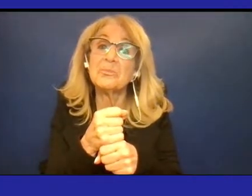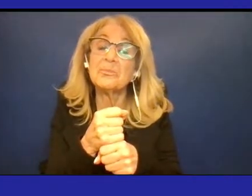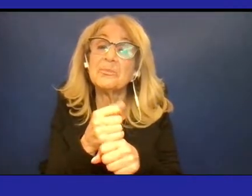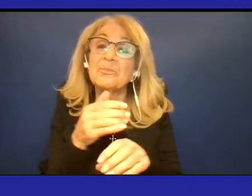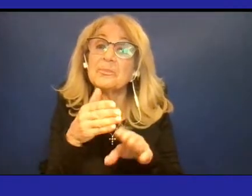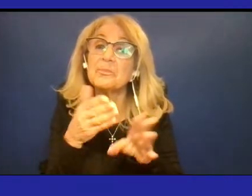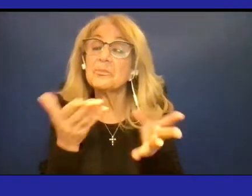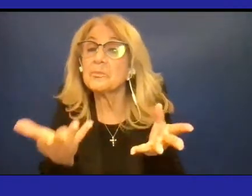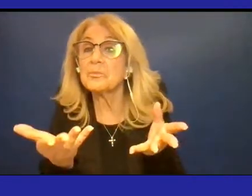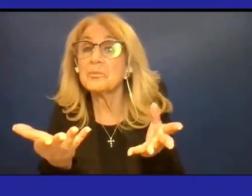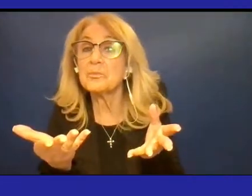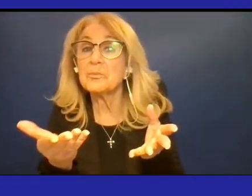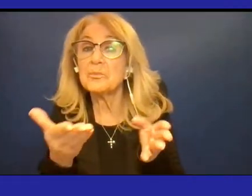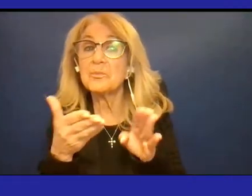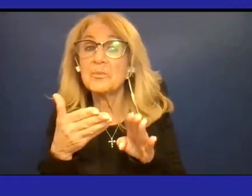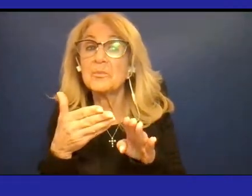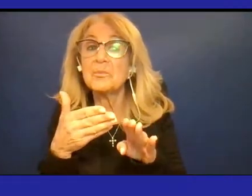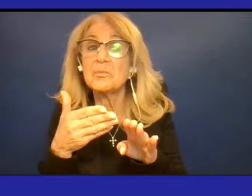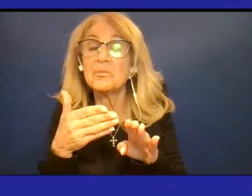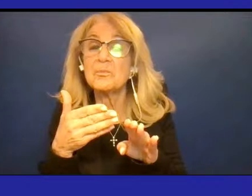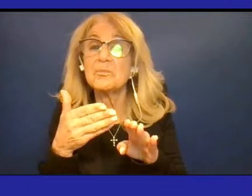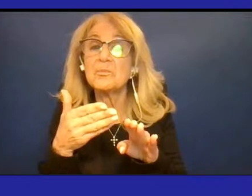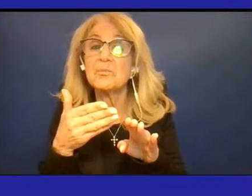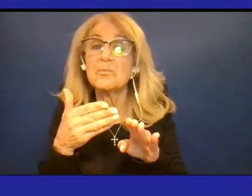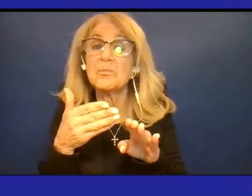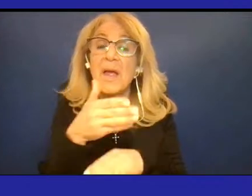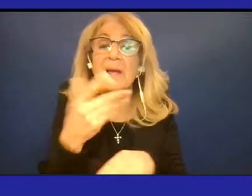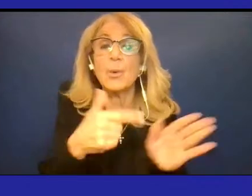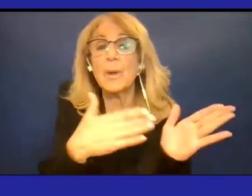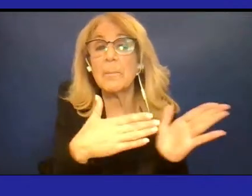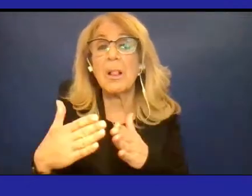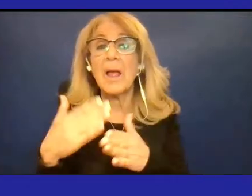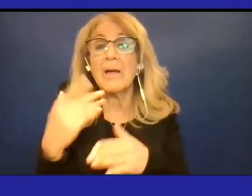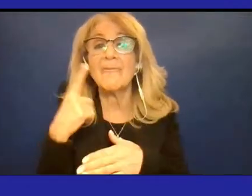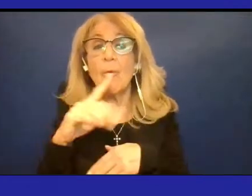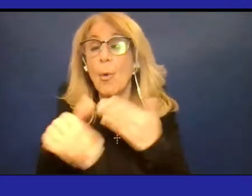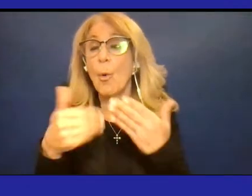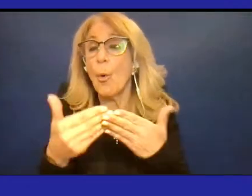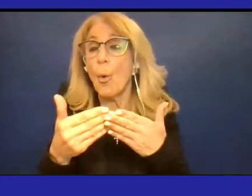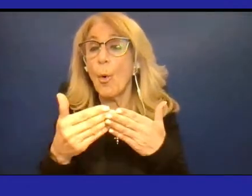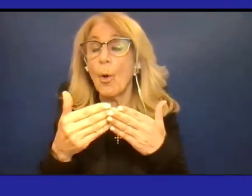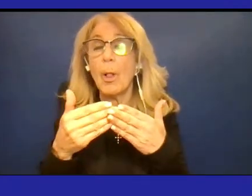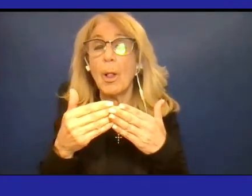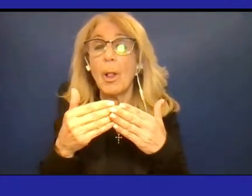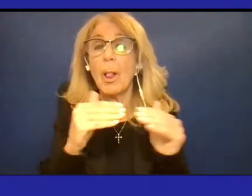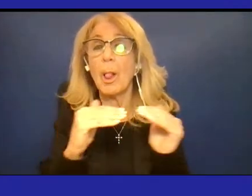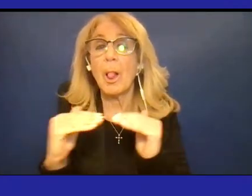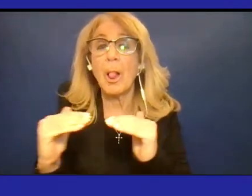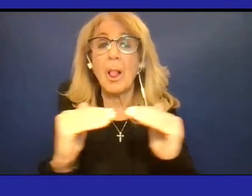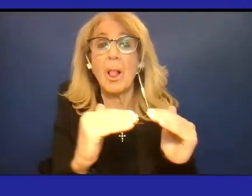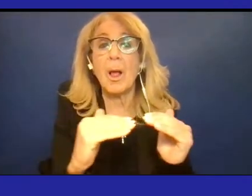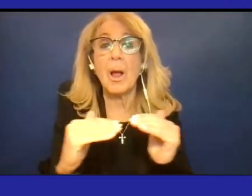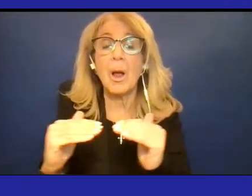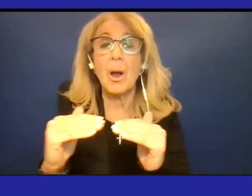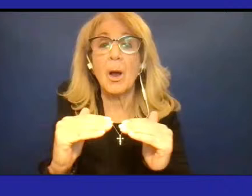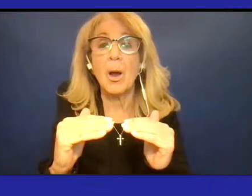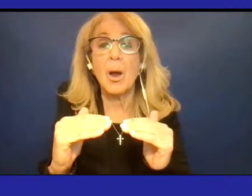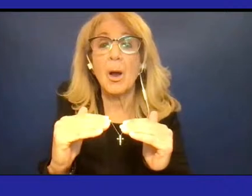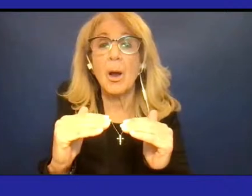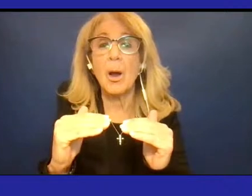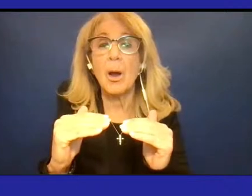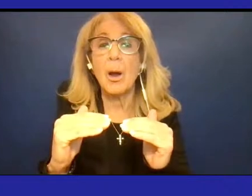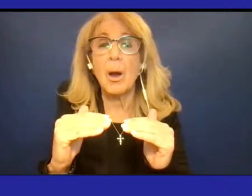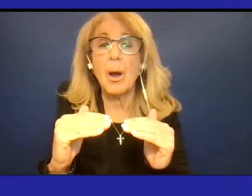say, on all levels, right? So even though technically neither the city nor the state budget process